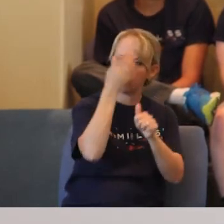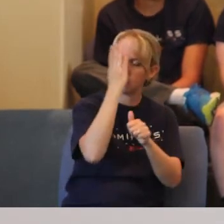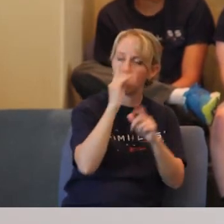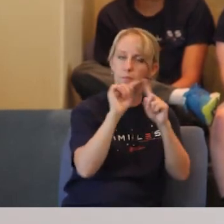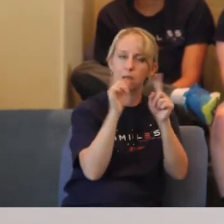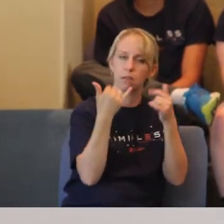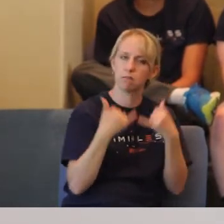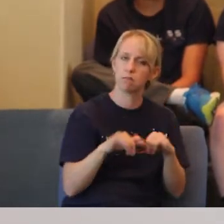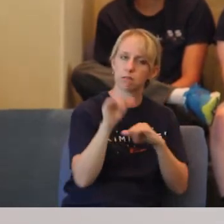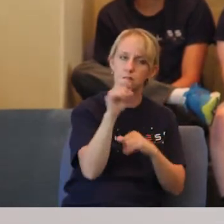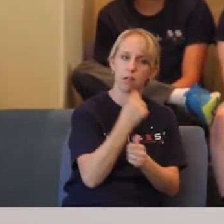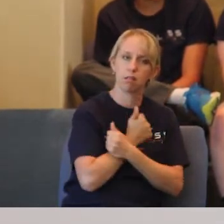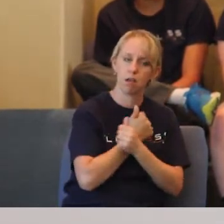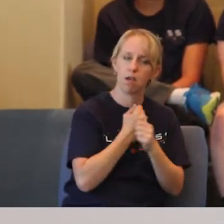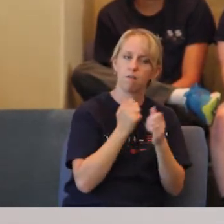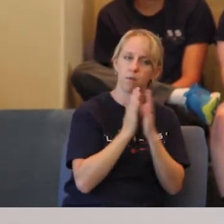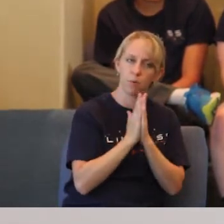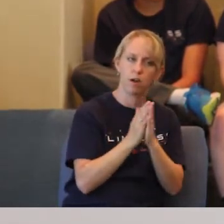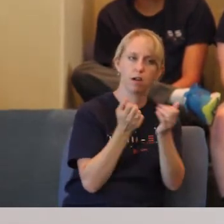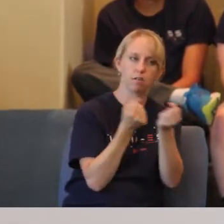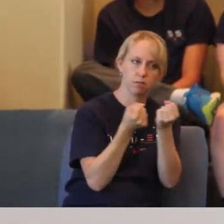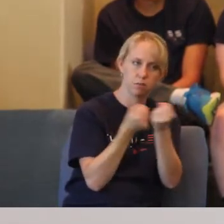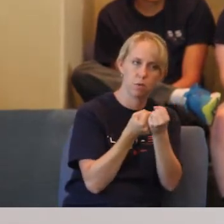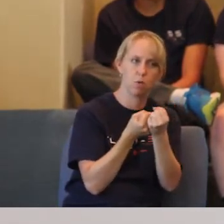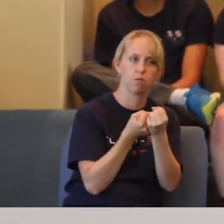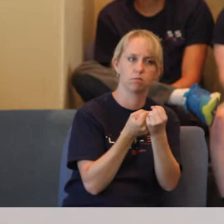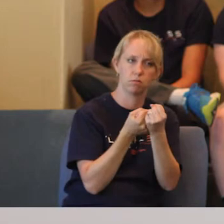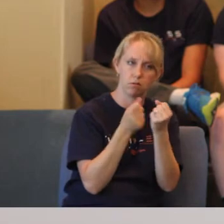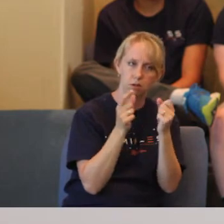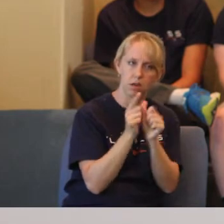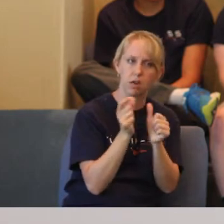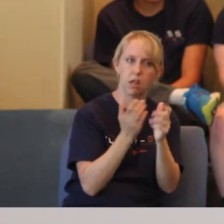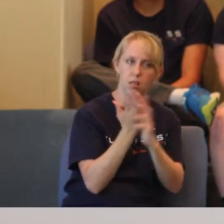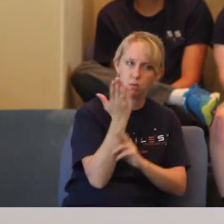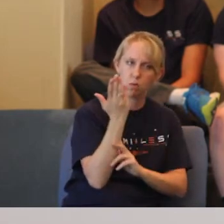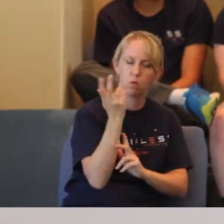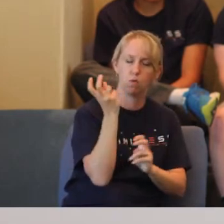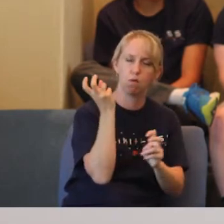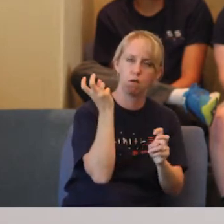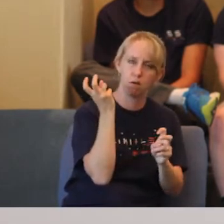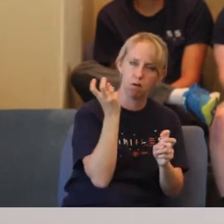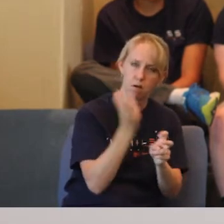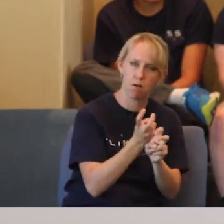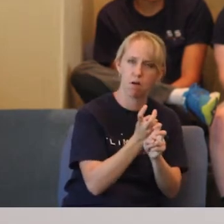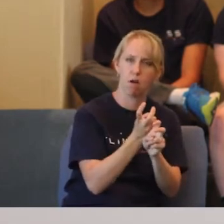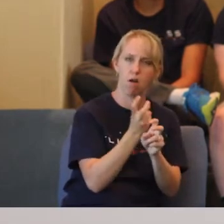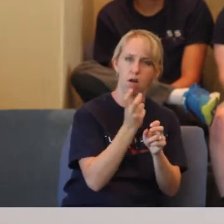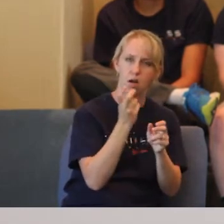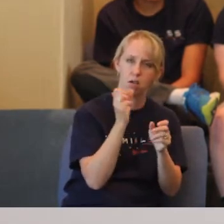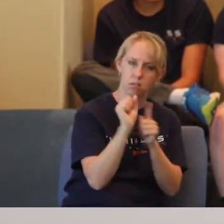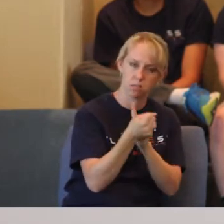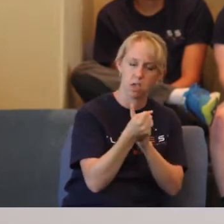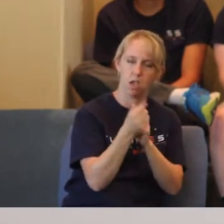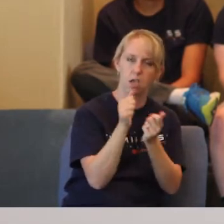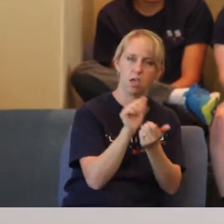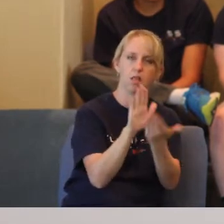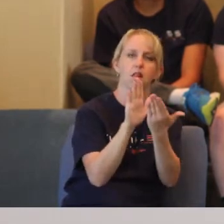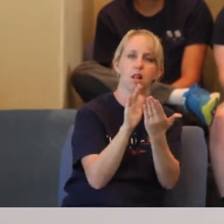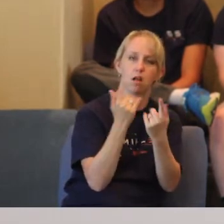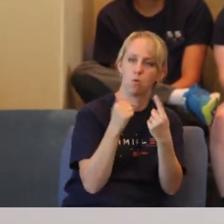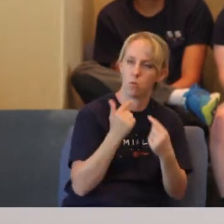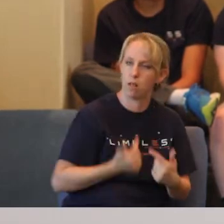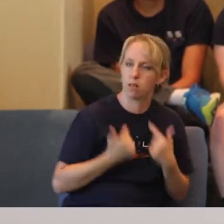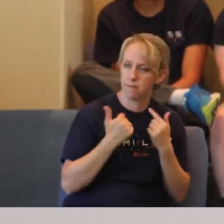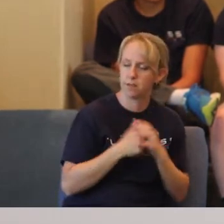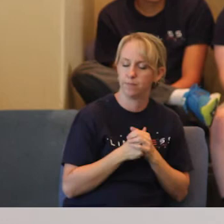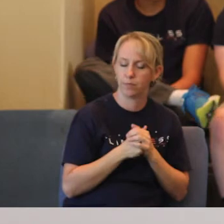as they go through a hard society that we live in. I want to share with you guys a passage that we talked